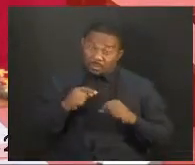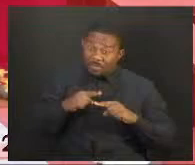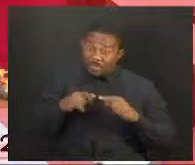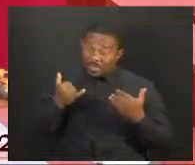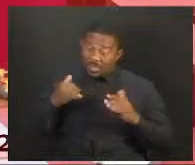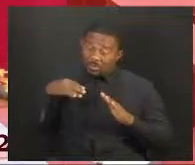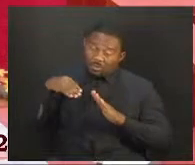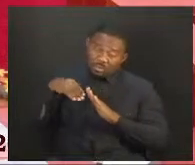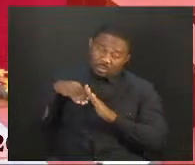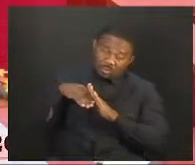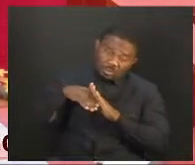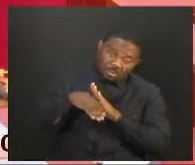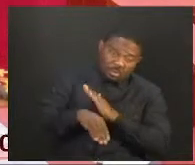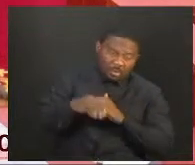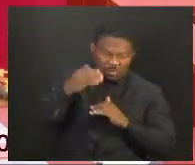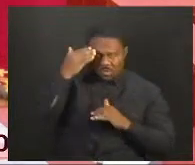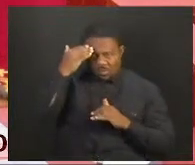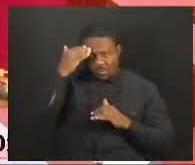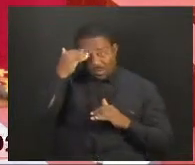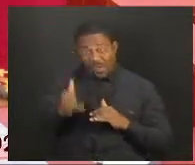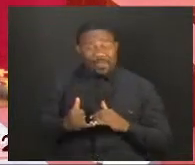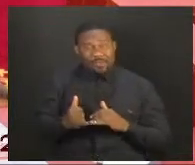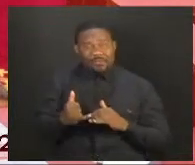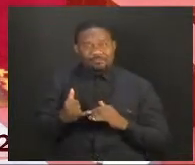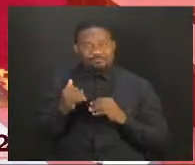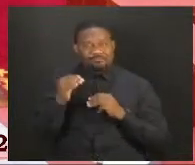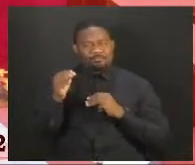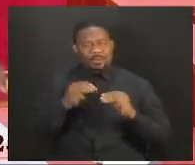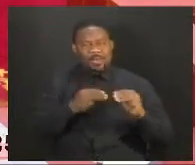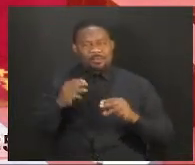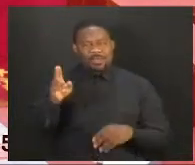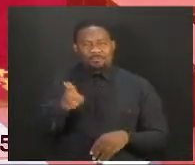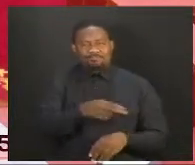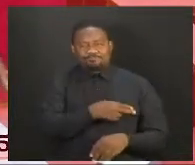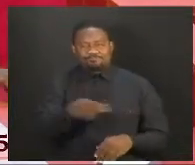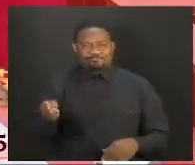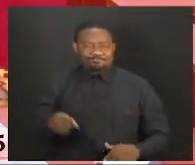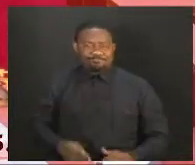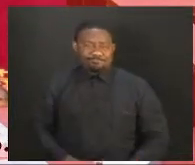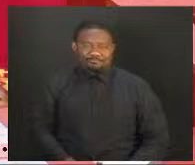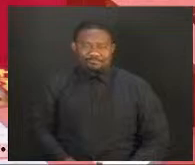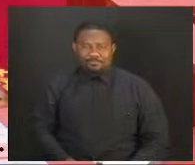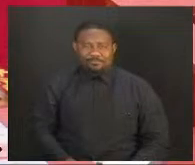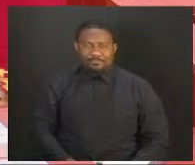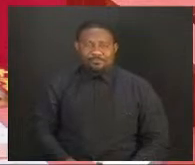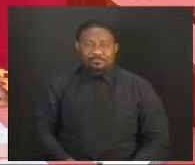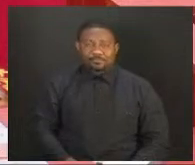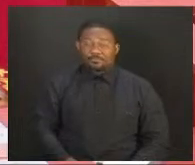gross mismanagement. Mr. Speaker, the sector faces declining output